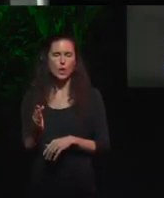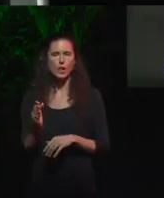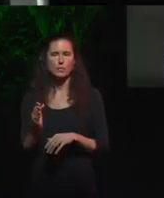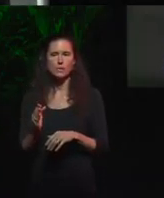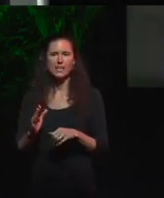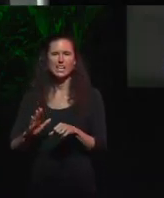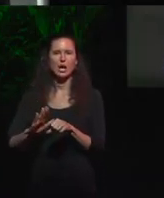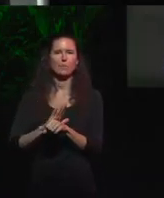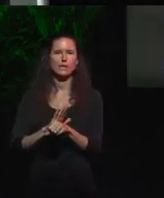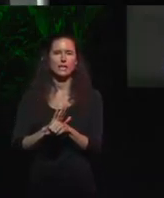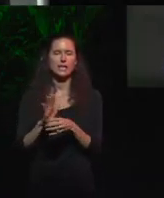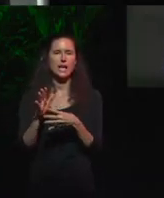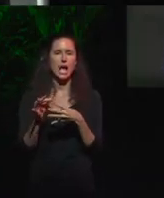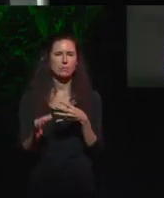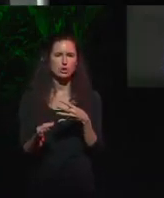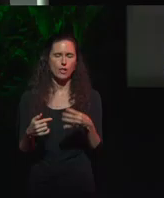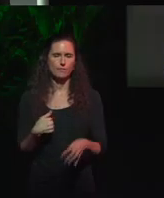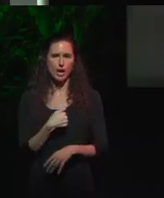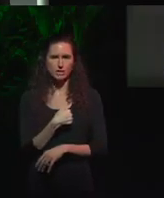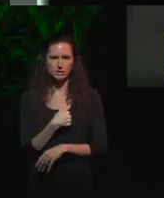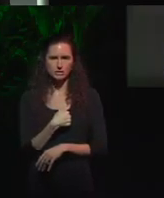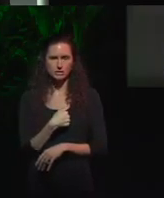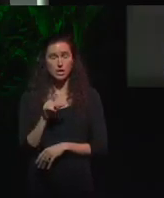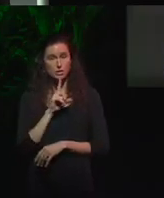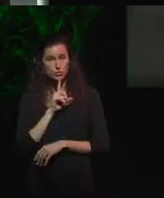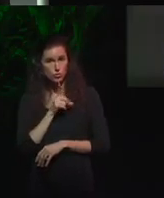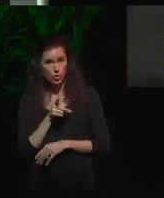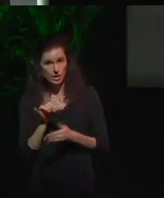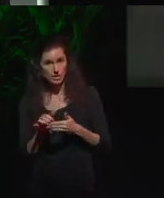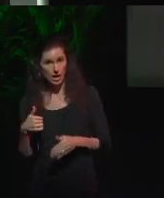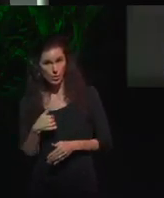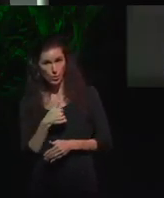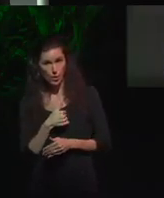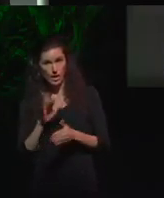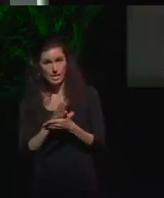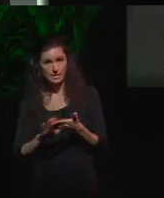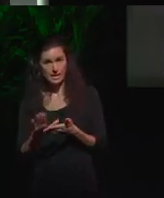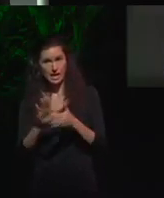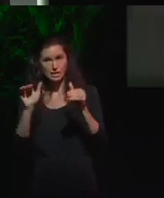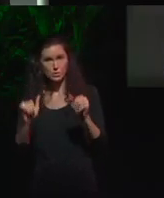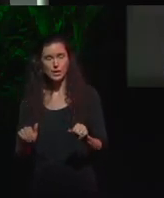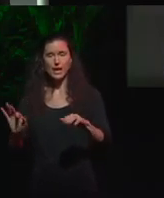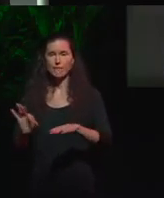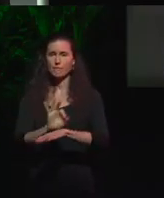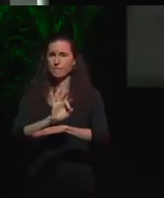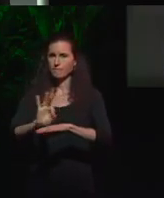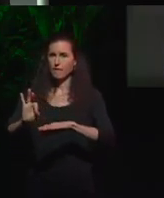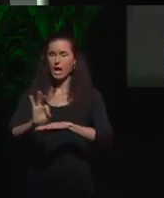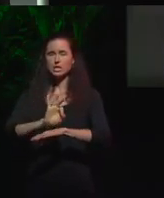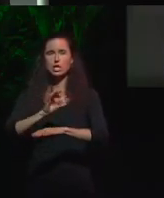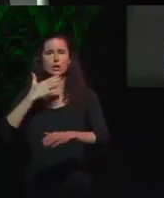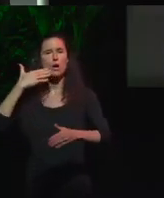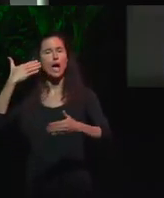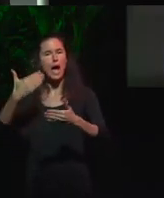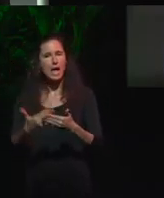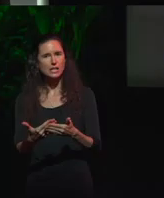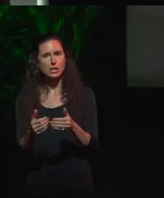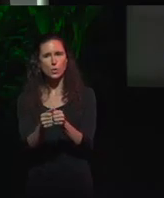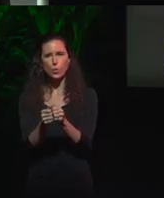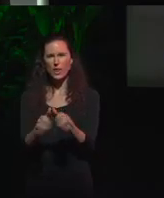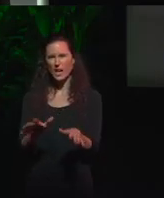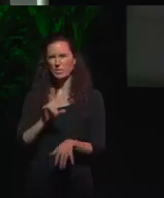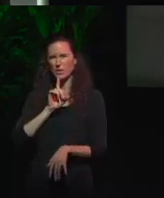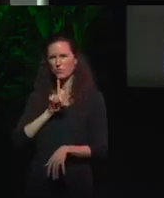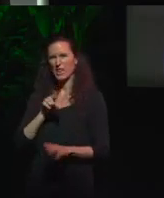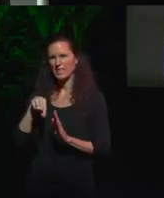completely optional for us. The truth is that we as a college can function adequately without being